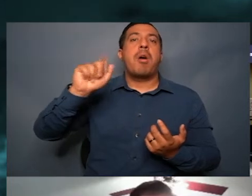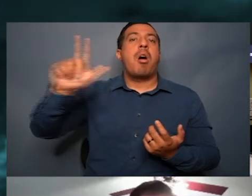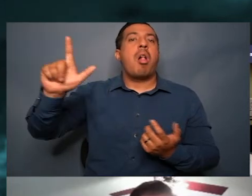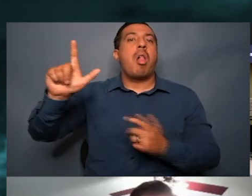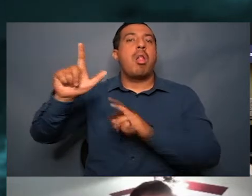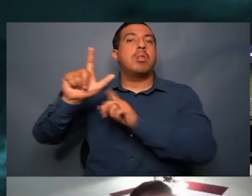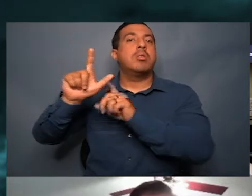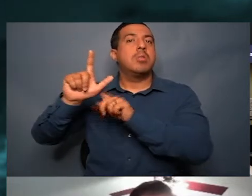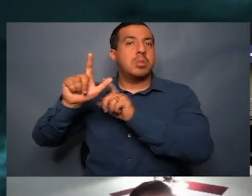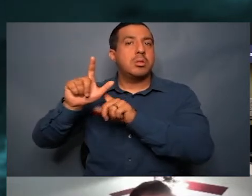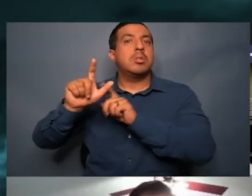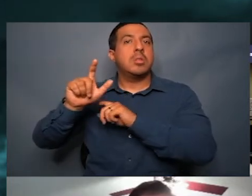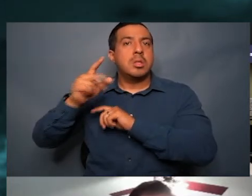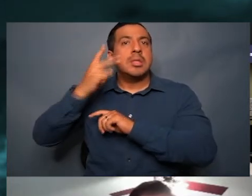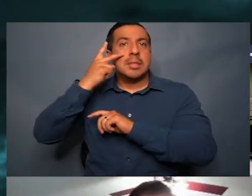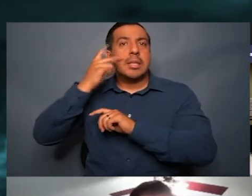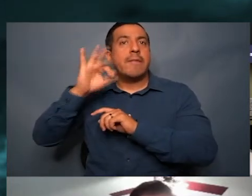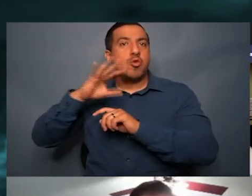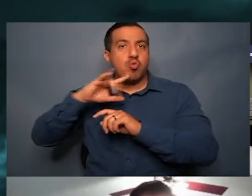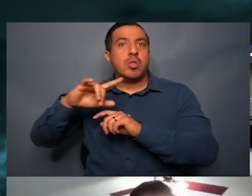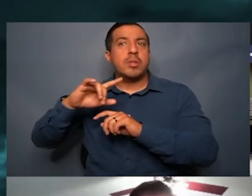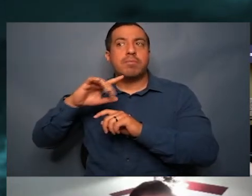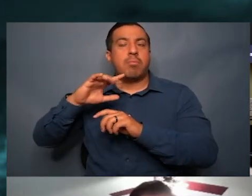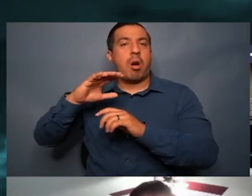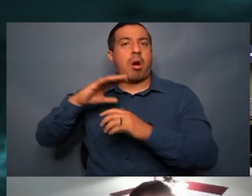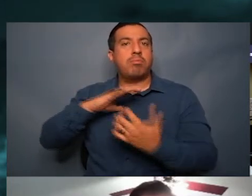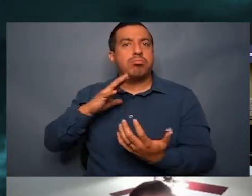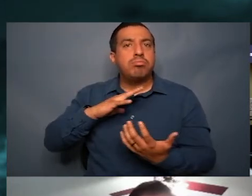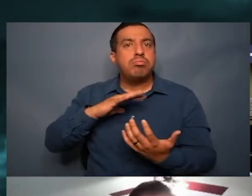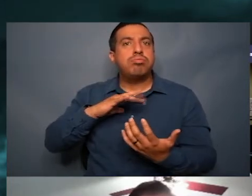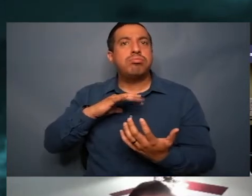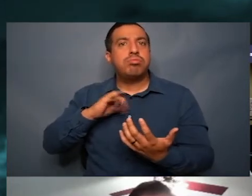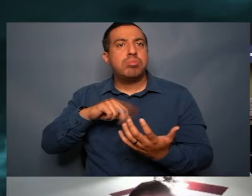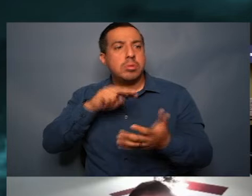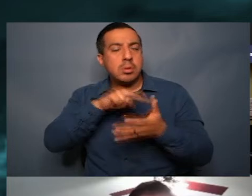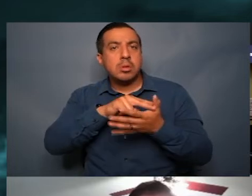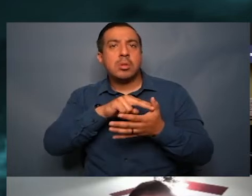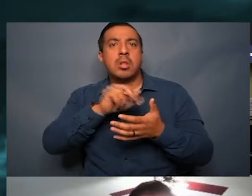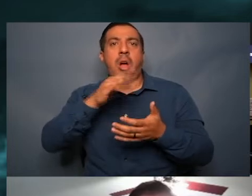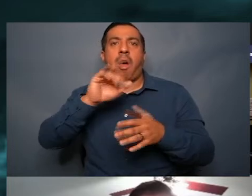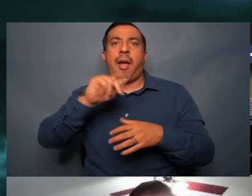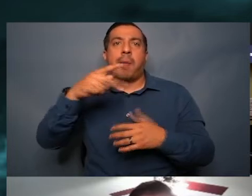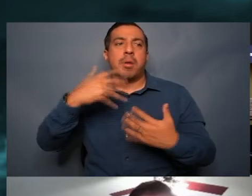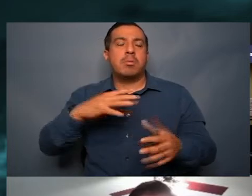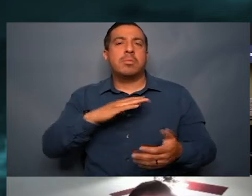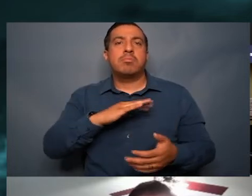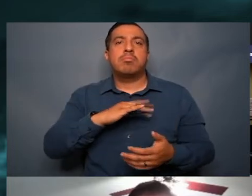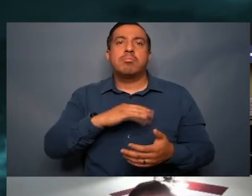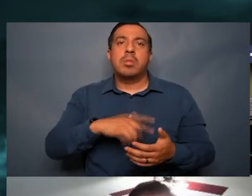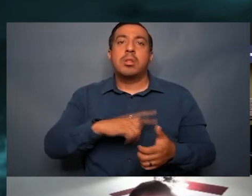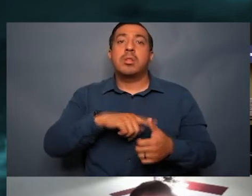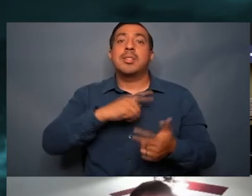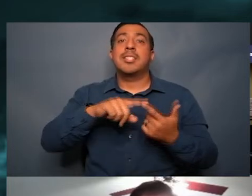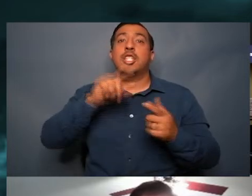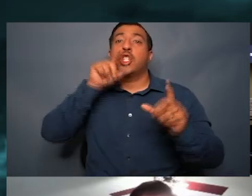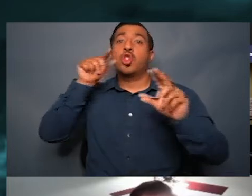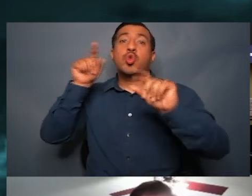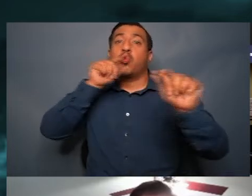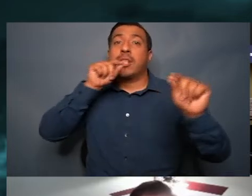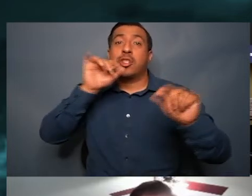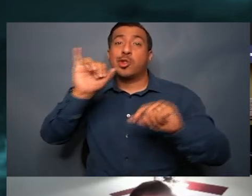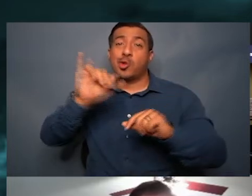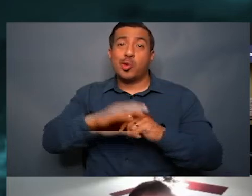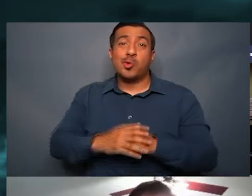Is really awesome. All the content that you can find on there. Also, Twitter. People